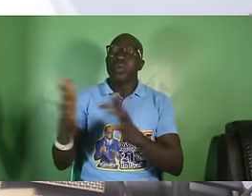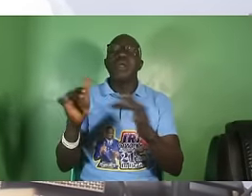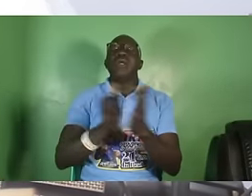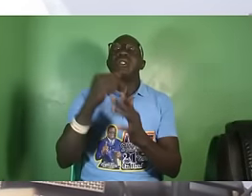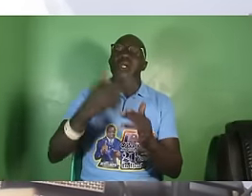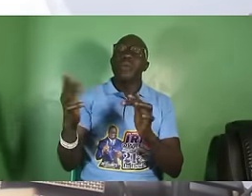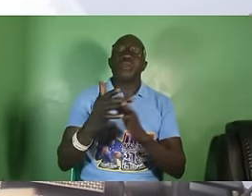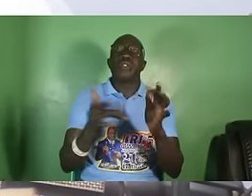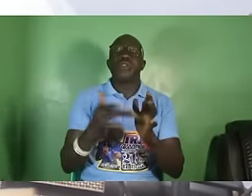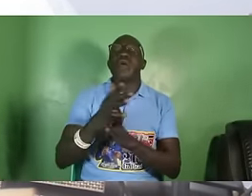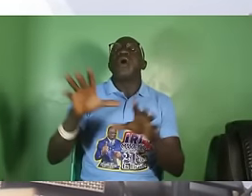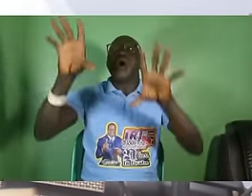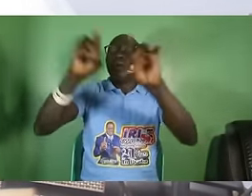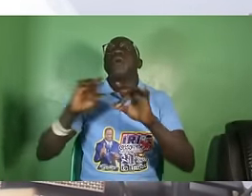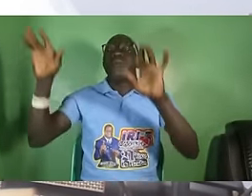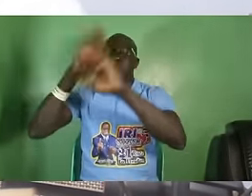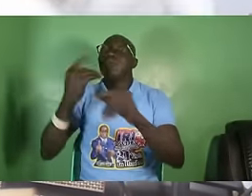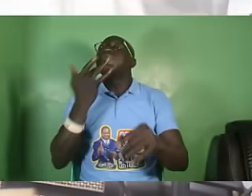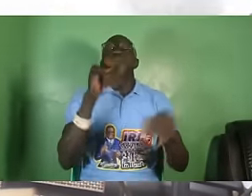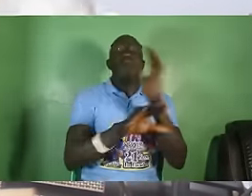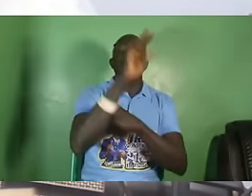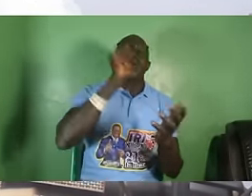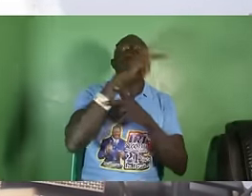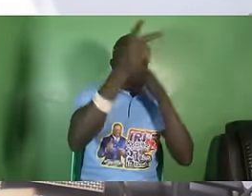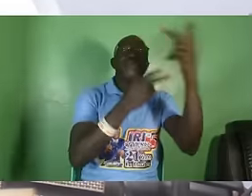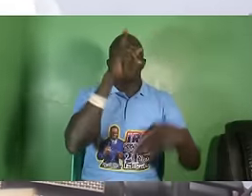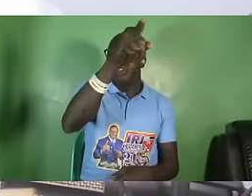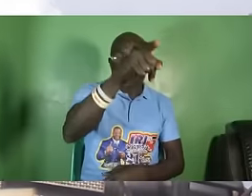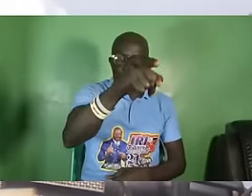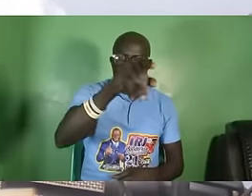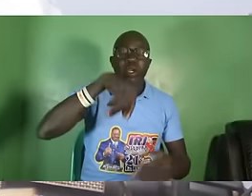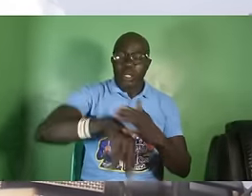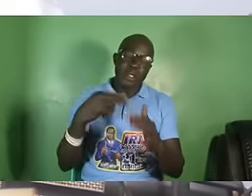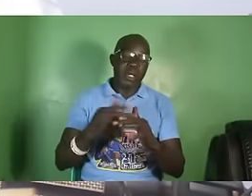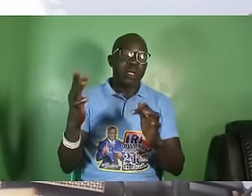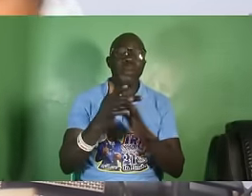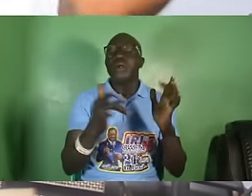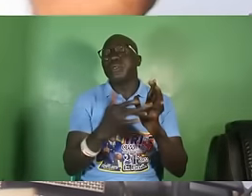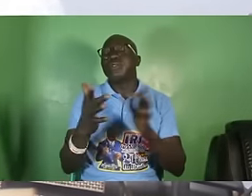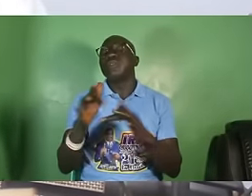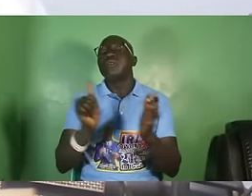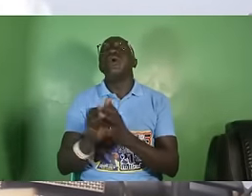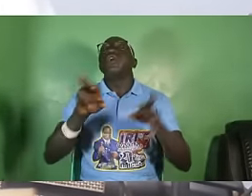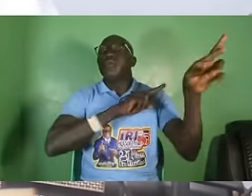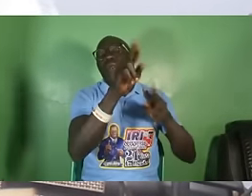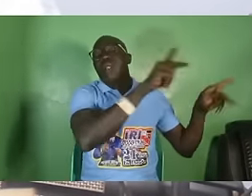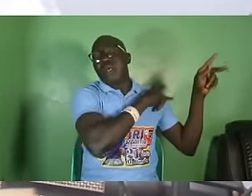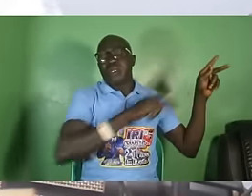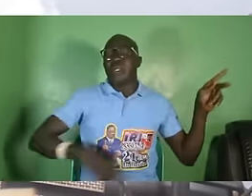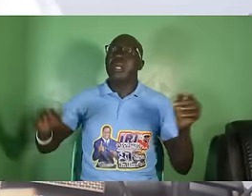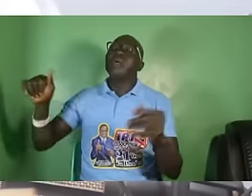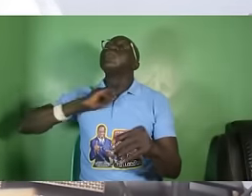name of Jesus. In the name of Jesus. Man of fear of God. Amen. In the name of Jesus. Amen.